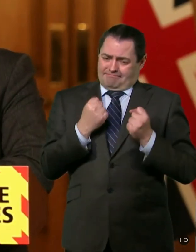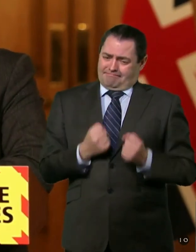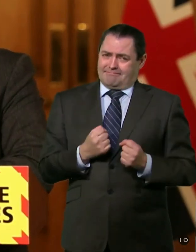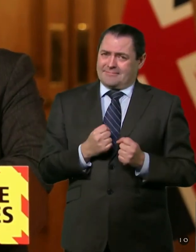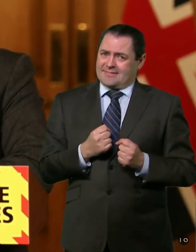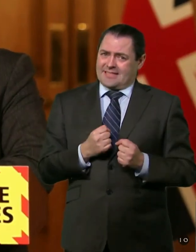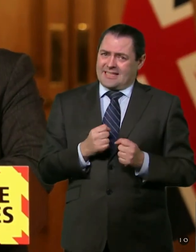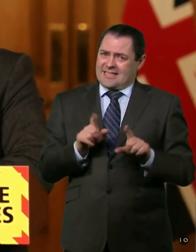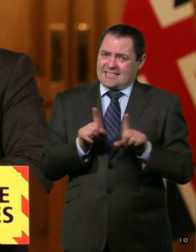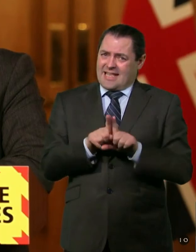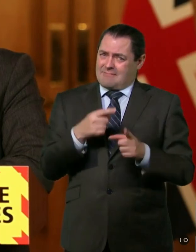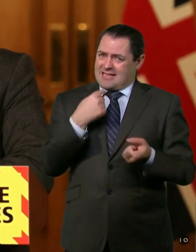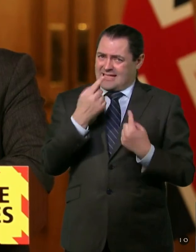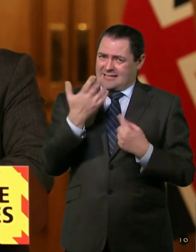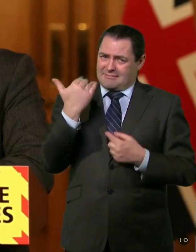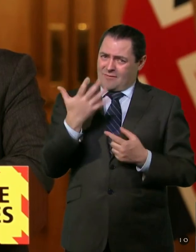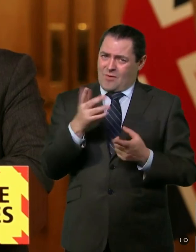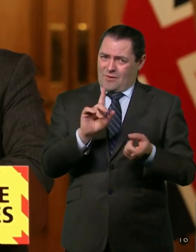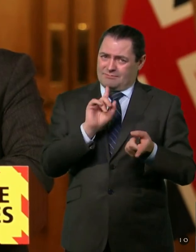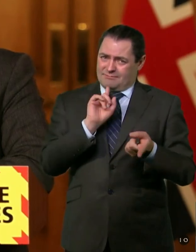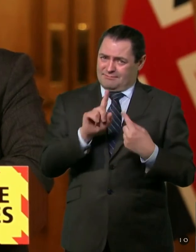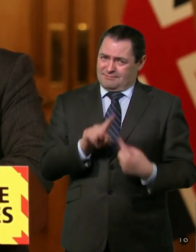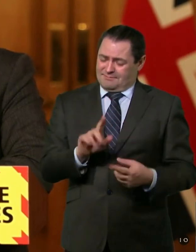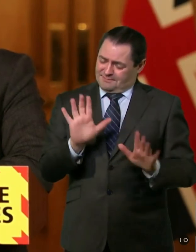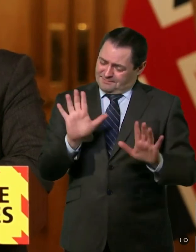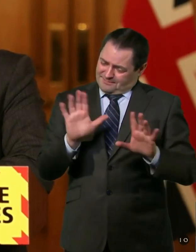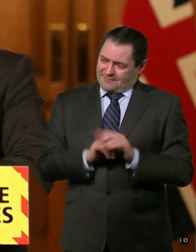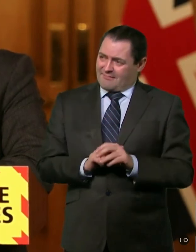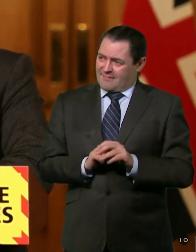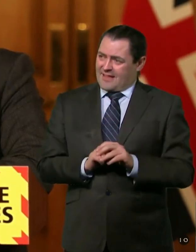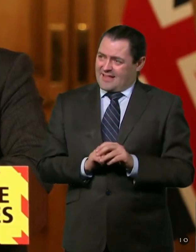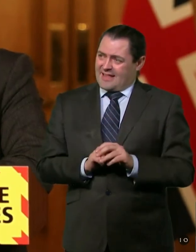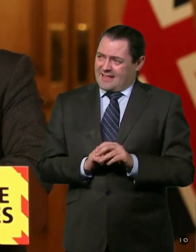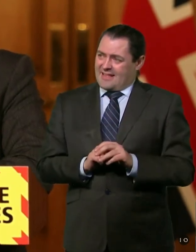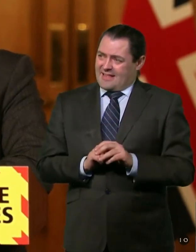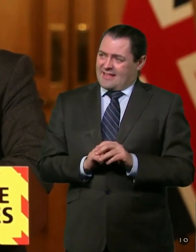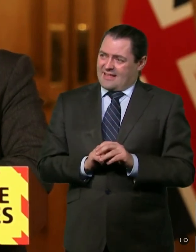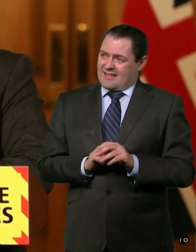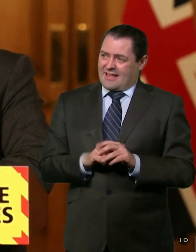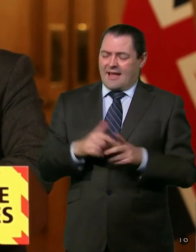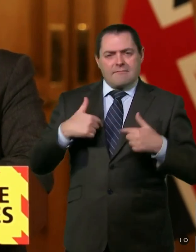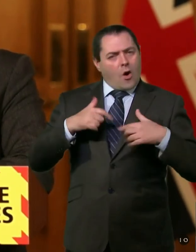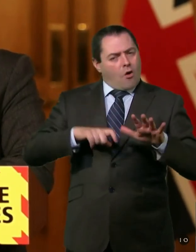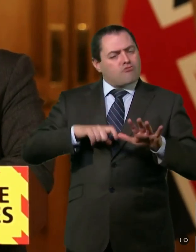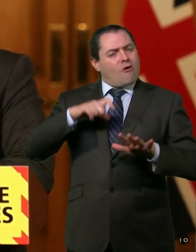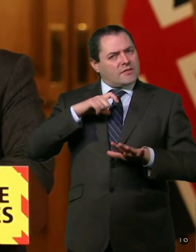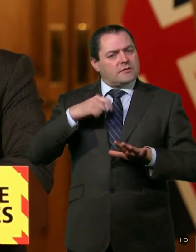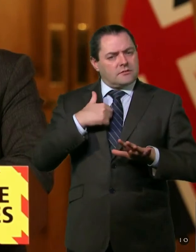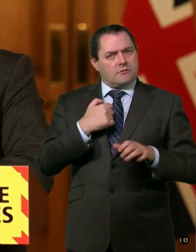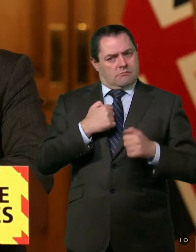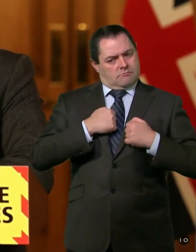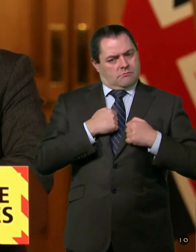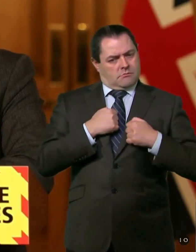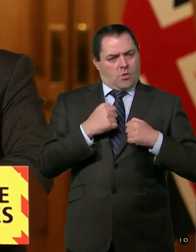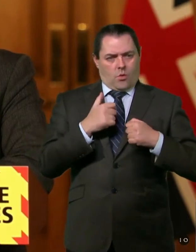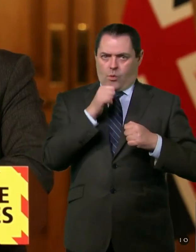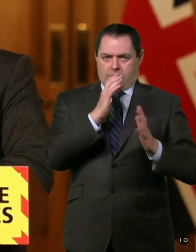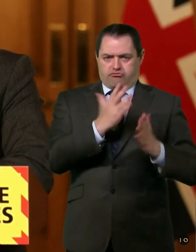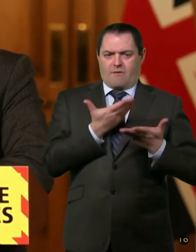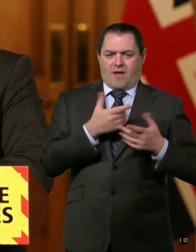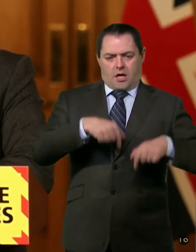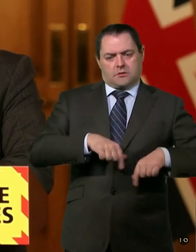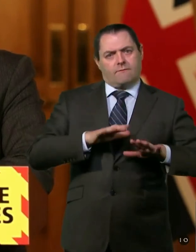lines, which is that I think that we're confident in our supply, confident in the contracts that we